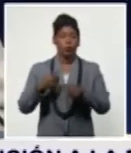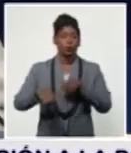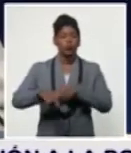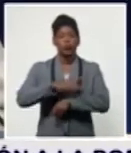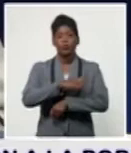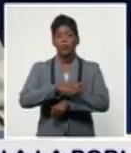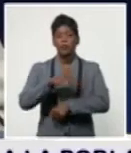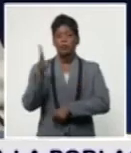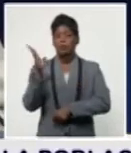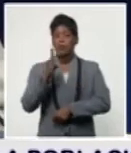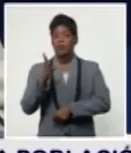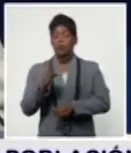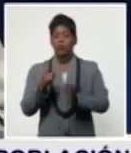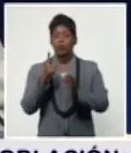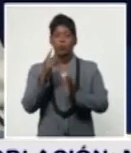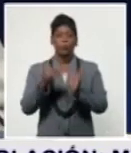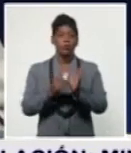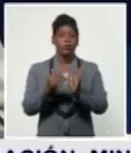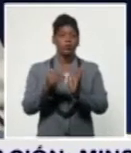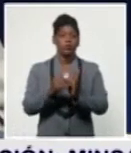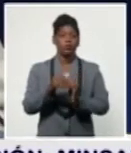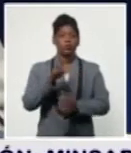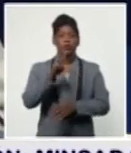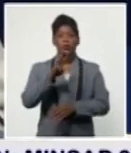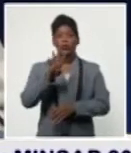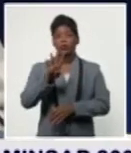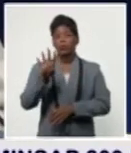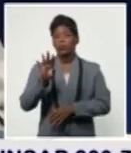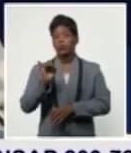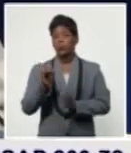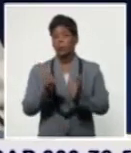1,344,143 confirmed cases, and